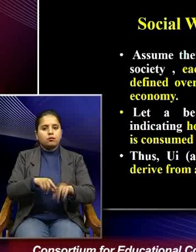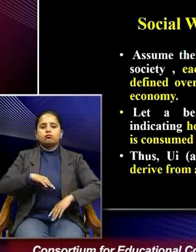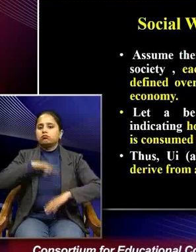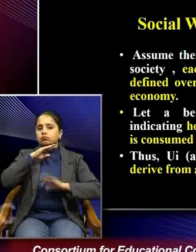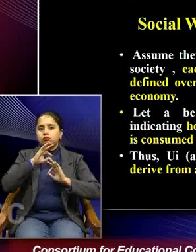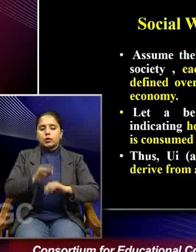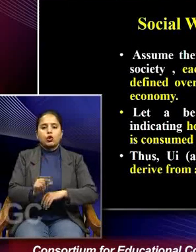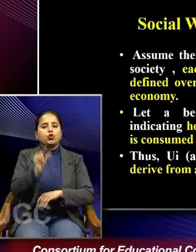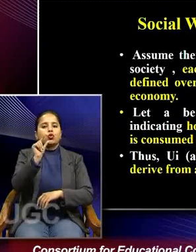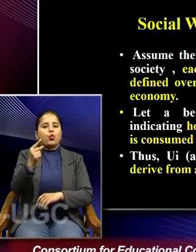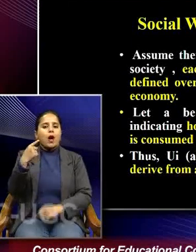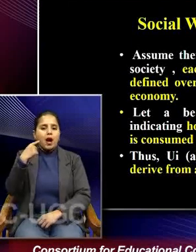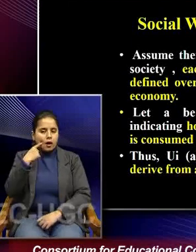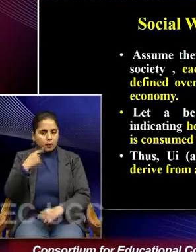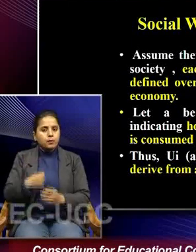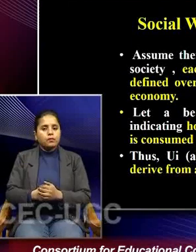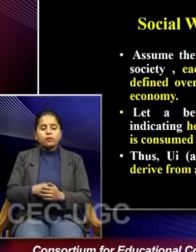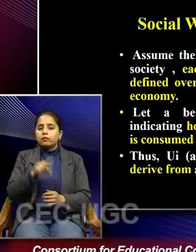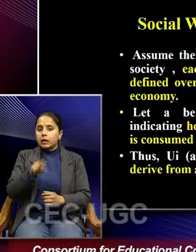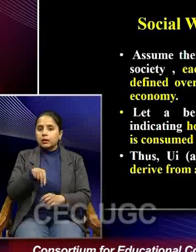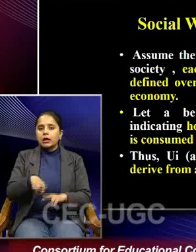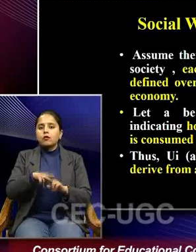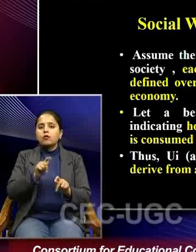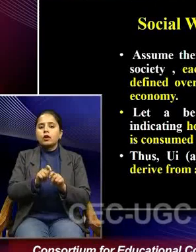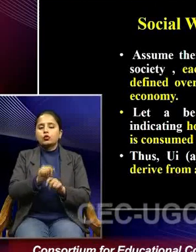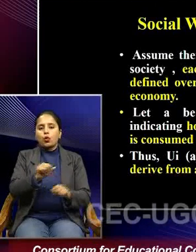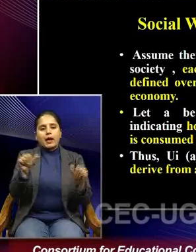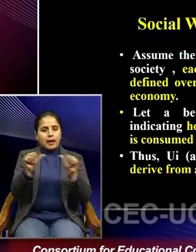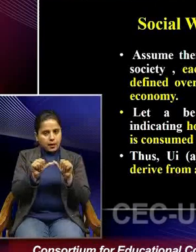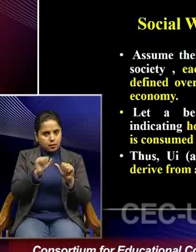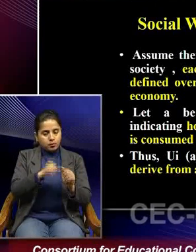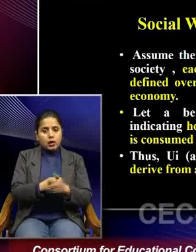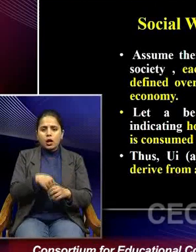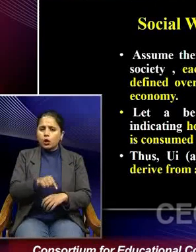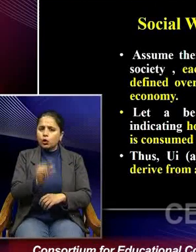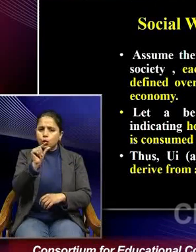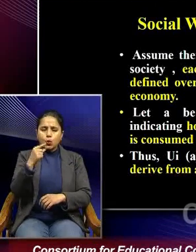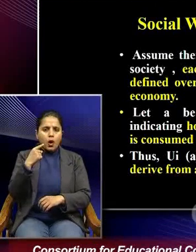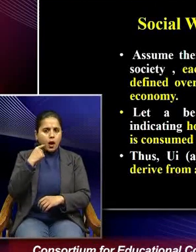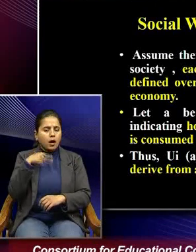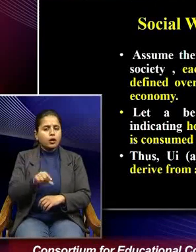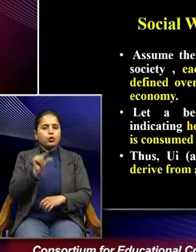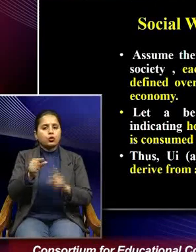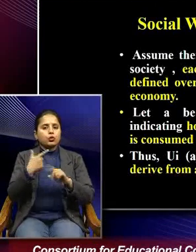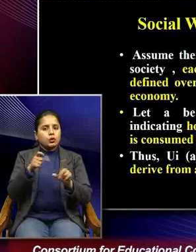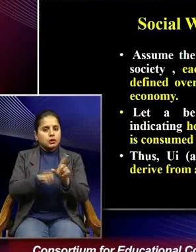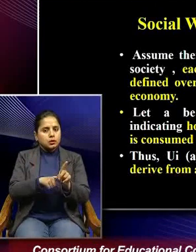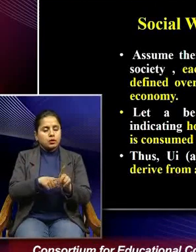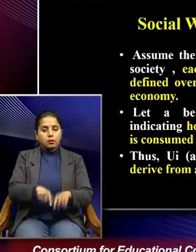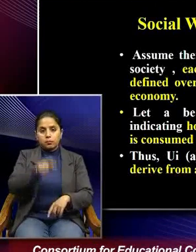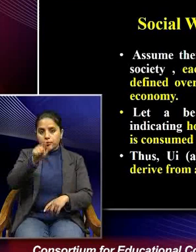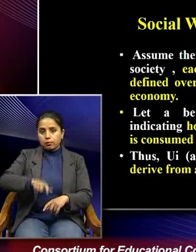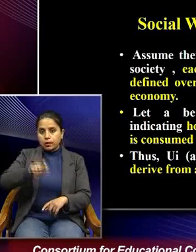of ui as a function of A. So ui is the utility that ith